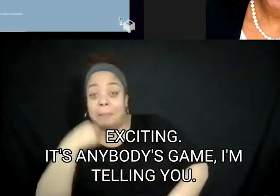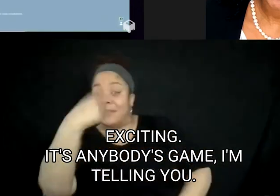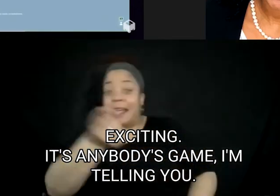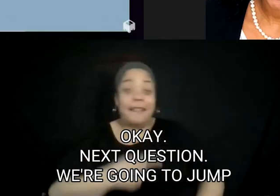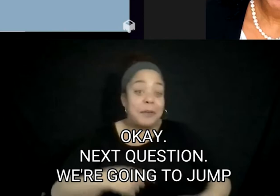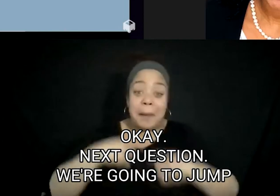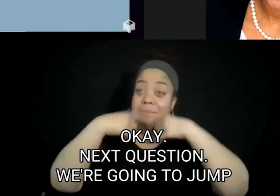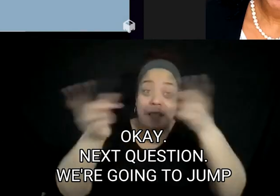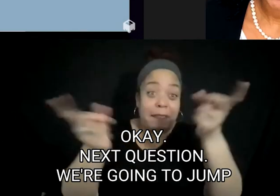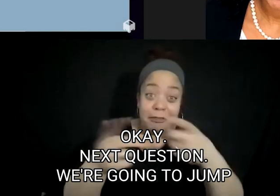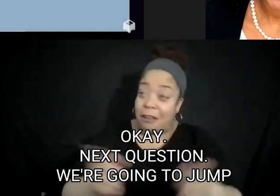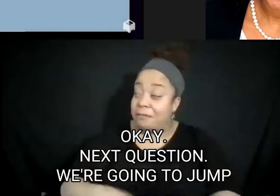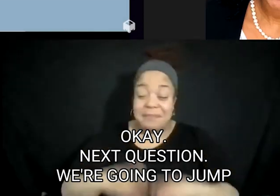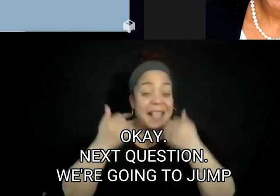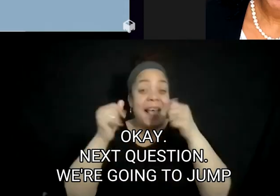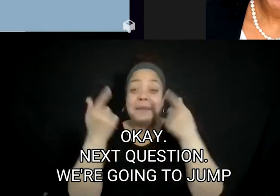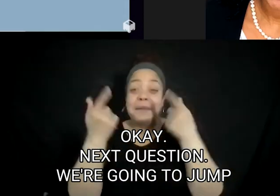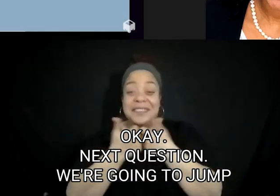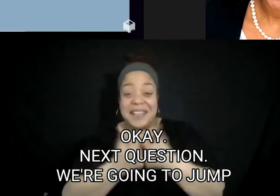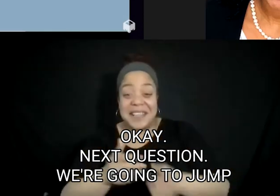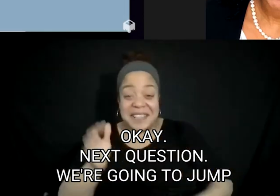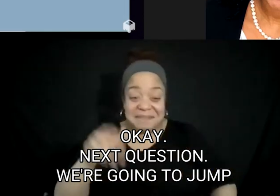go.